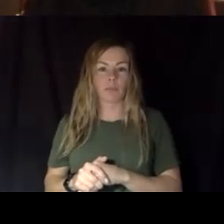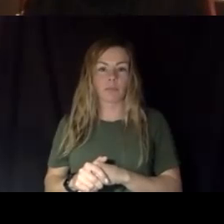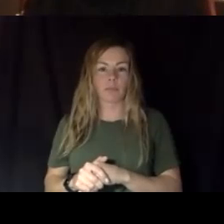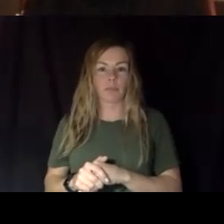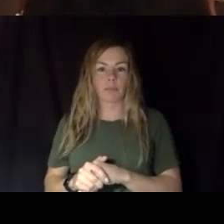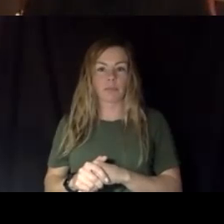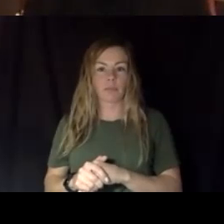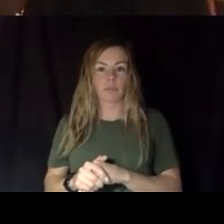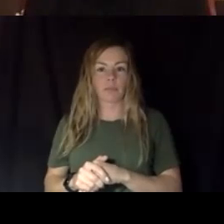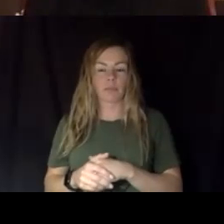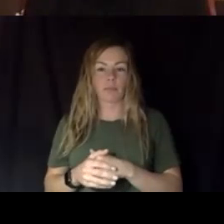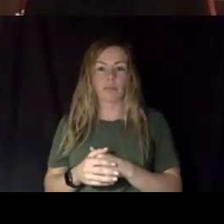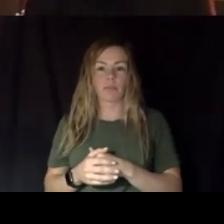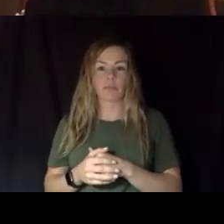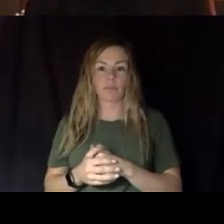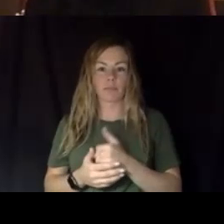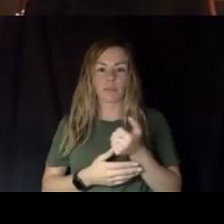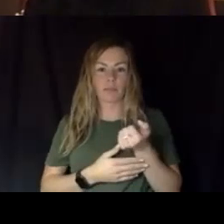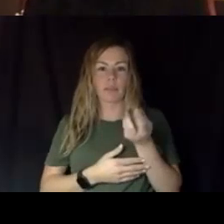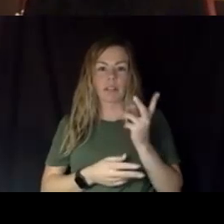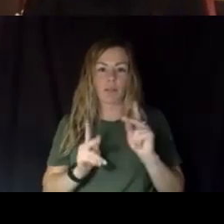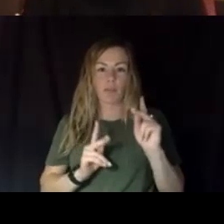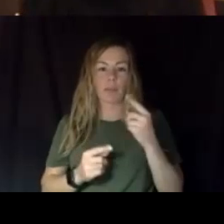We have several people greeting you in the chat.